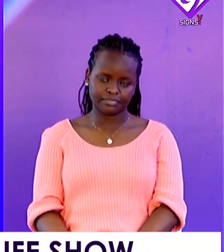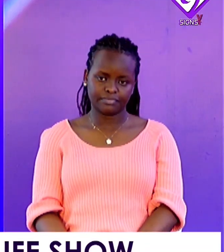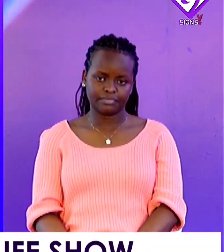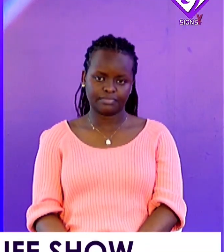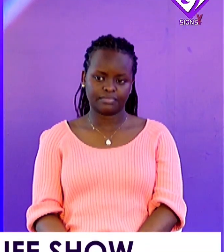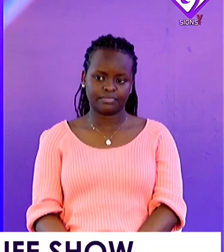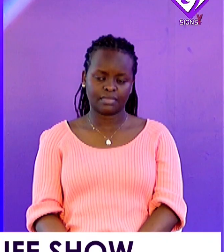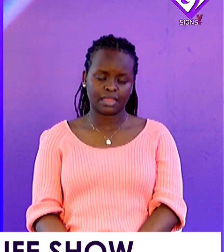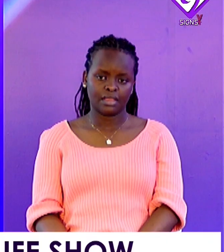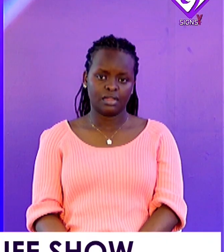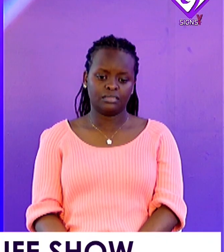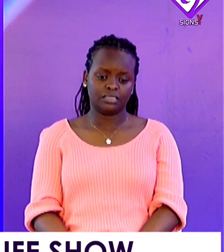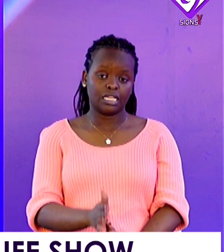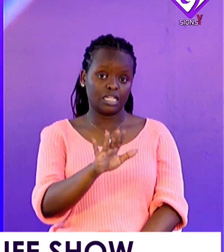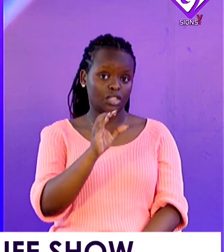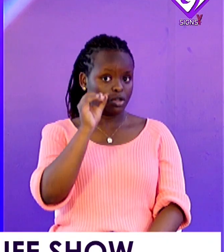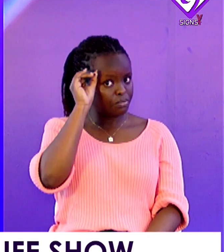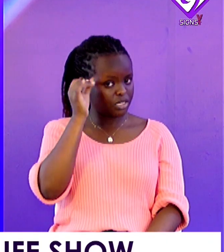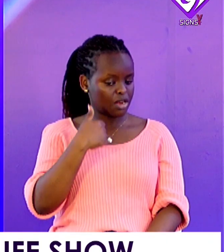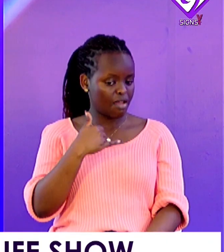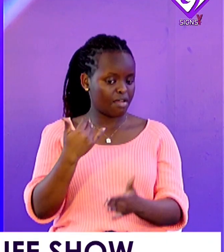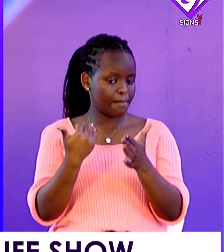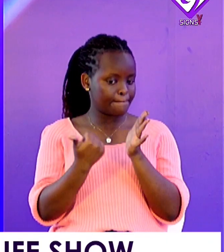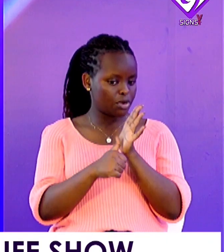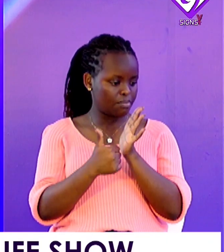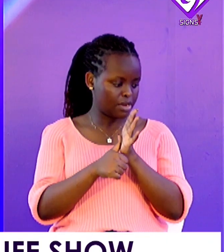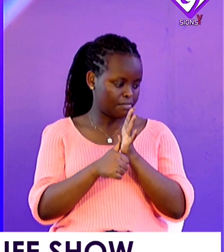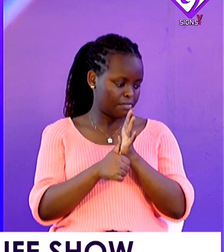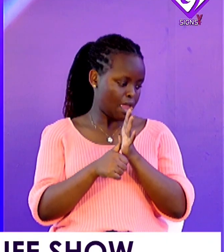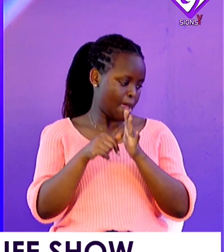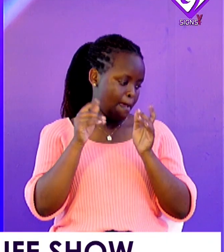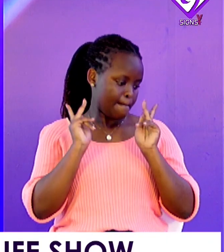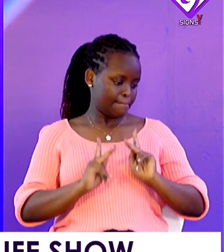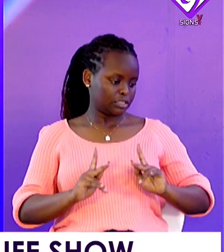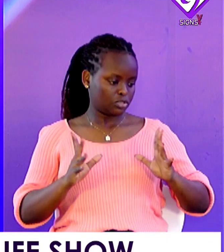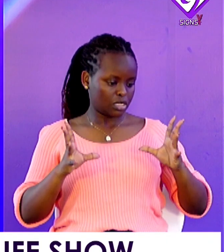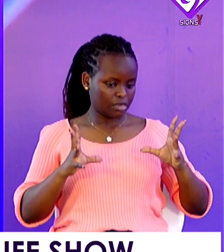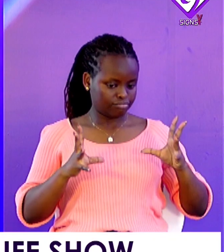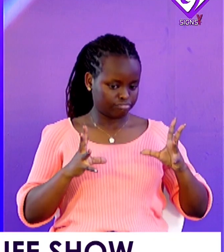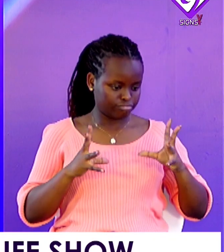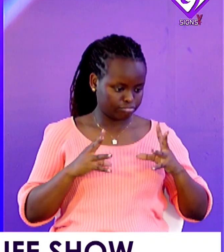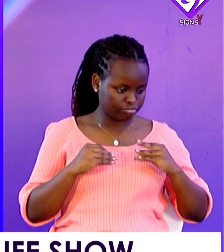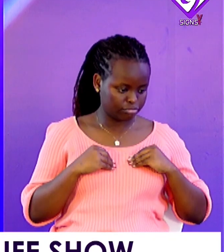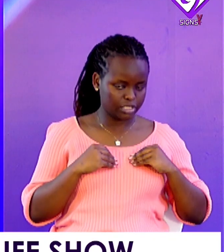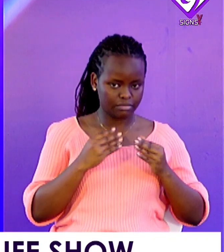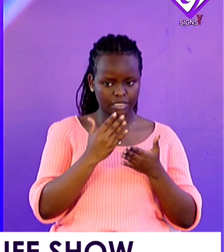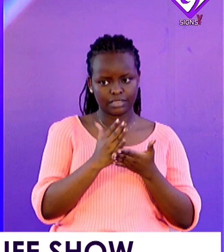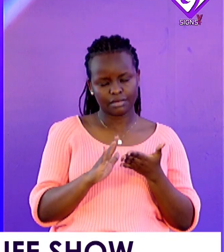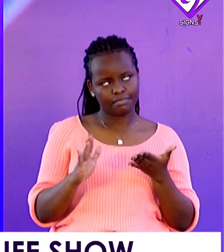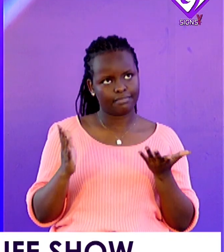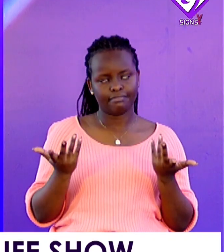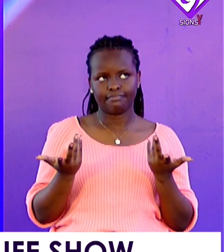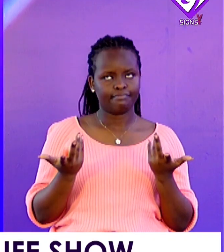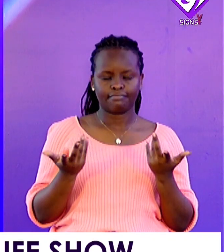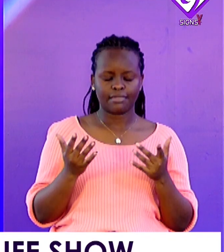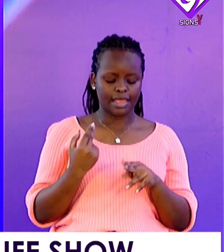So, in your opinion, there's a problem in someone embracing some form of,